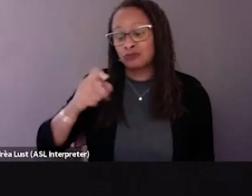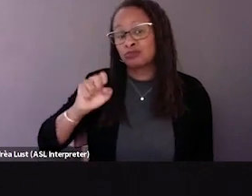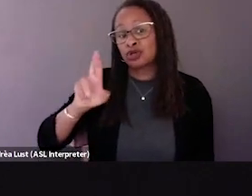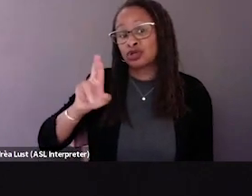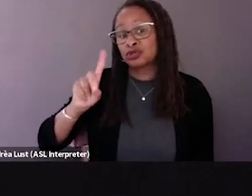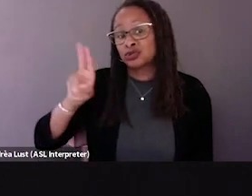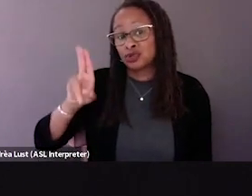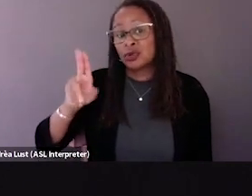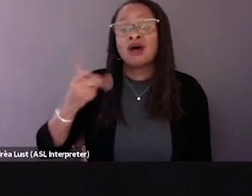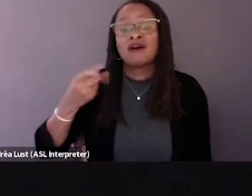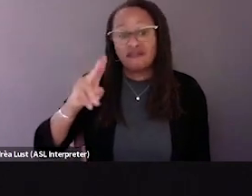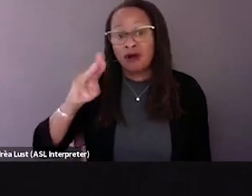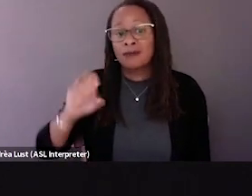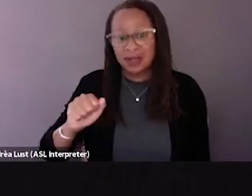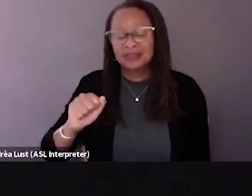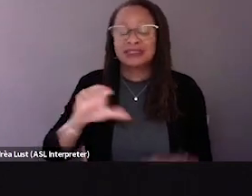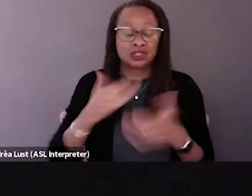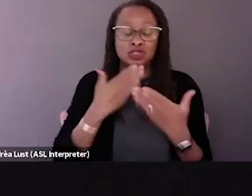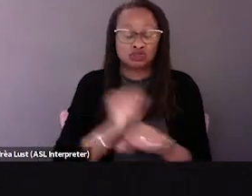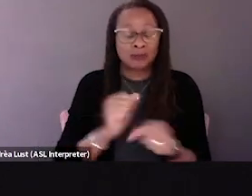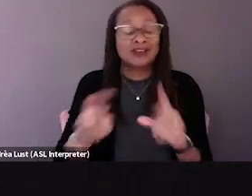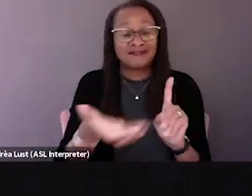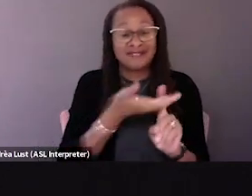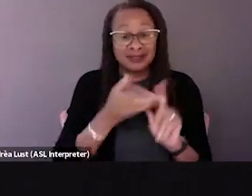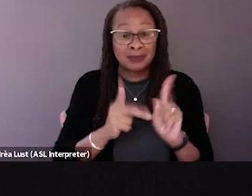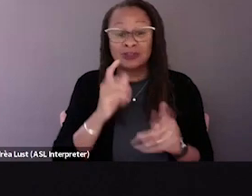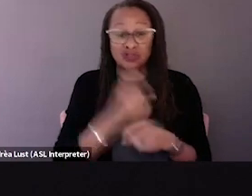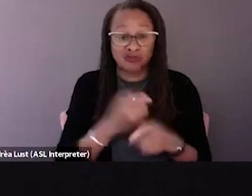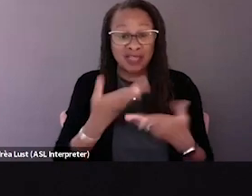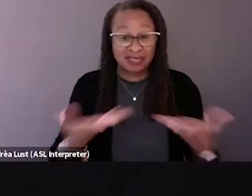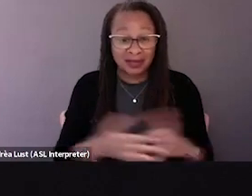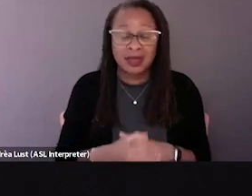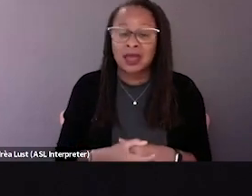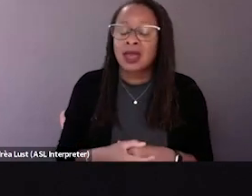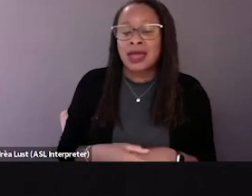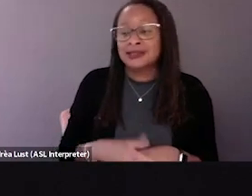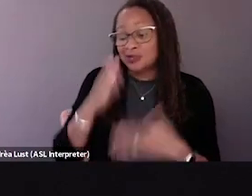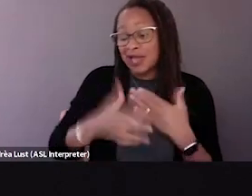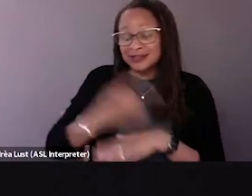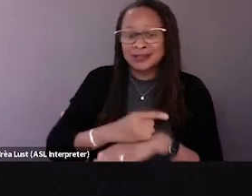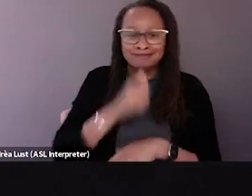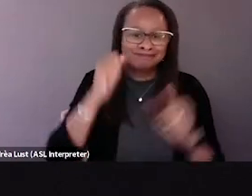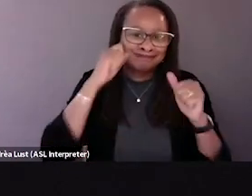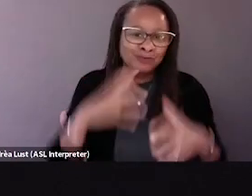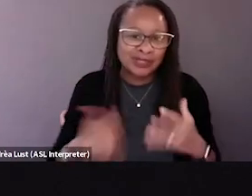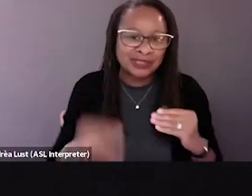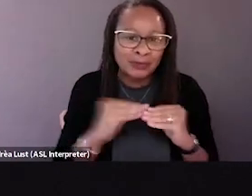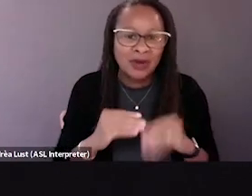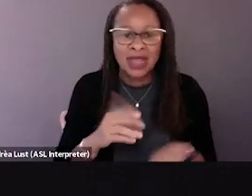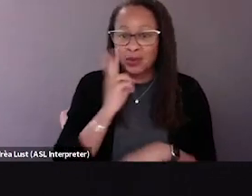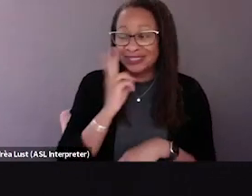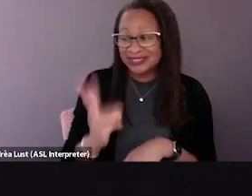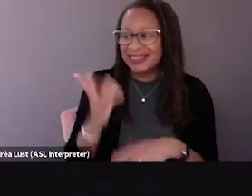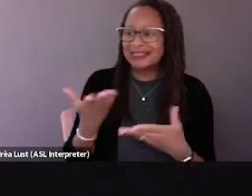of convincing people that was the right thing. So I mean, at the end of the day, it doesn't surprise me, because now we've seen this show